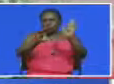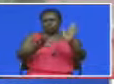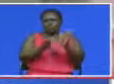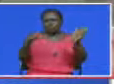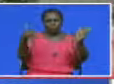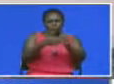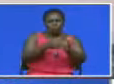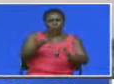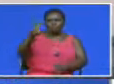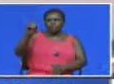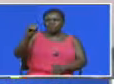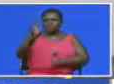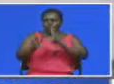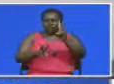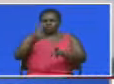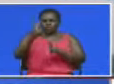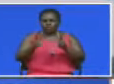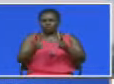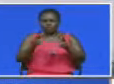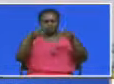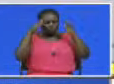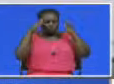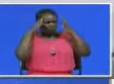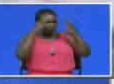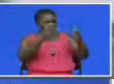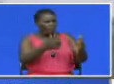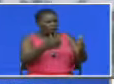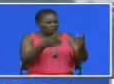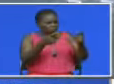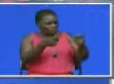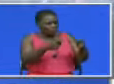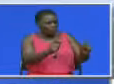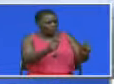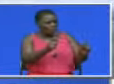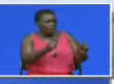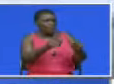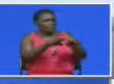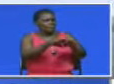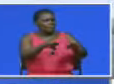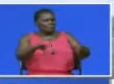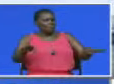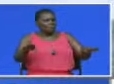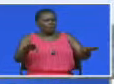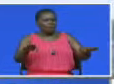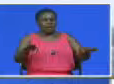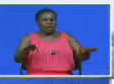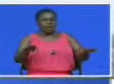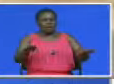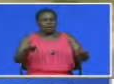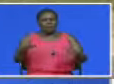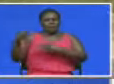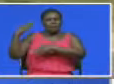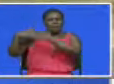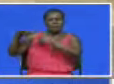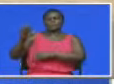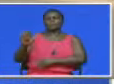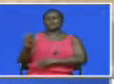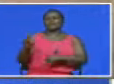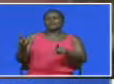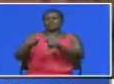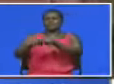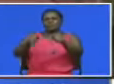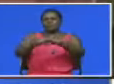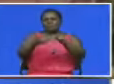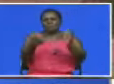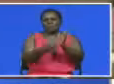the 2022 State House race, concentrates his efforts at restabilizing his already wobbly legacy, dented by